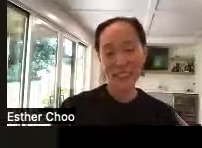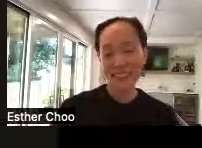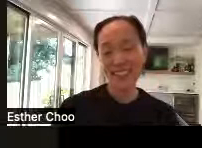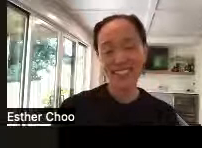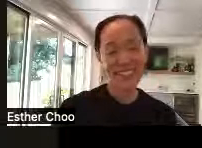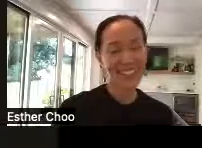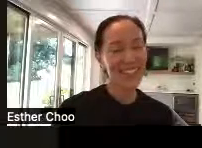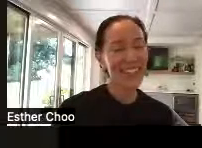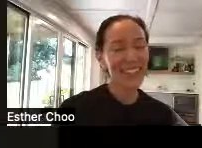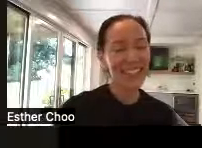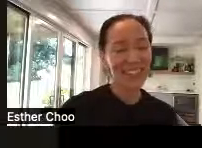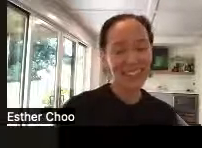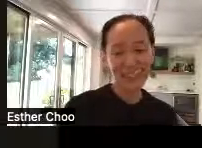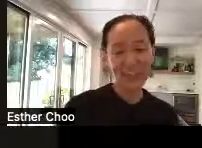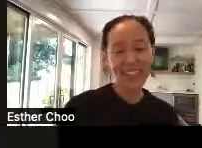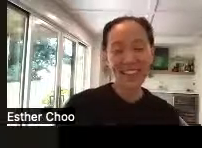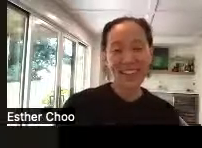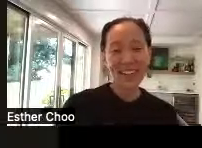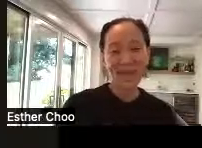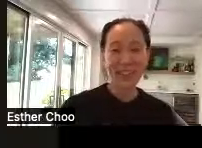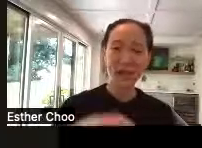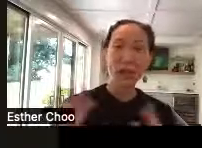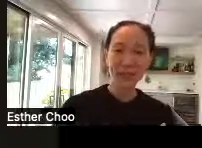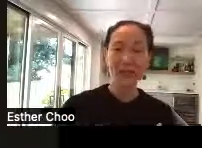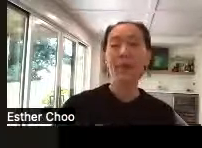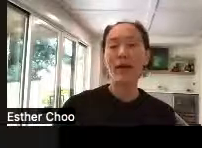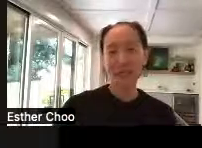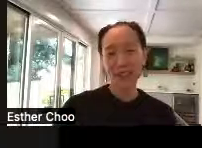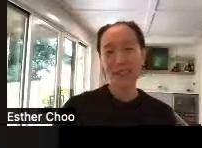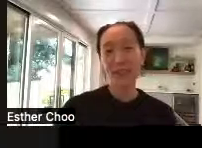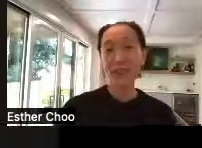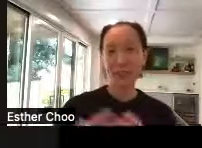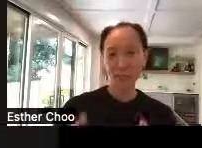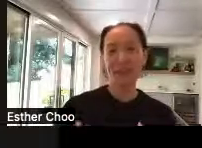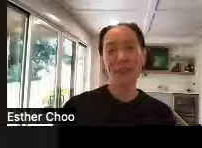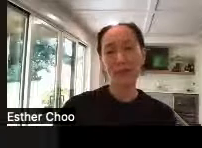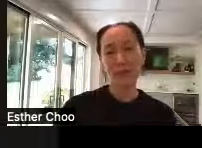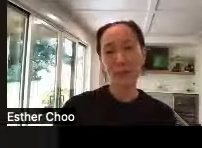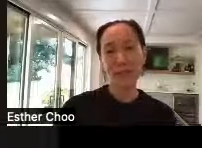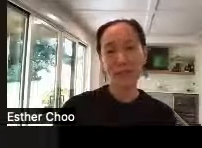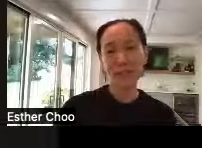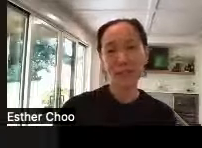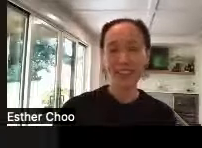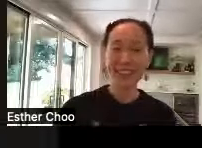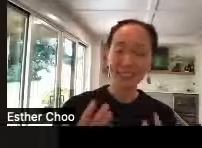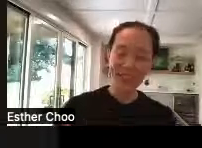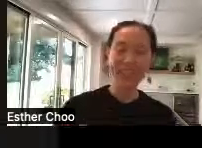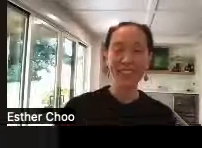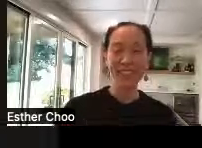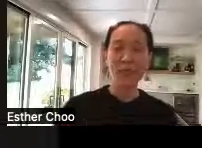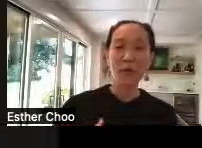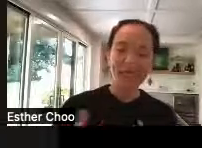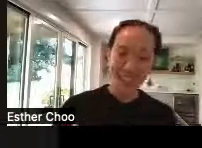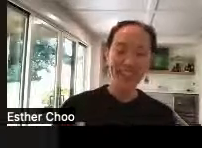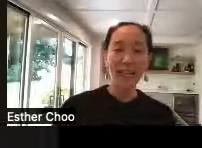other organizations that I interact with. And it is always on my mind when I hear extremely ambitious goals. I'd like to hear